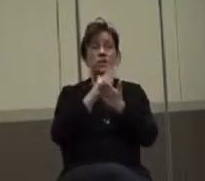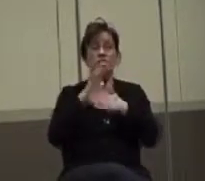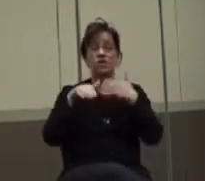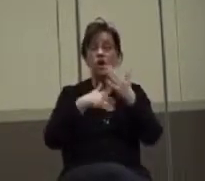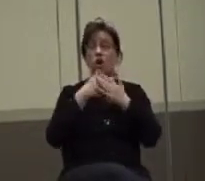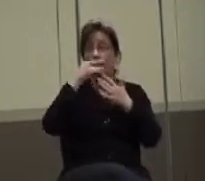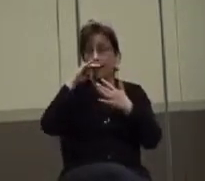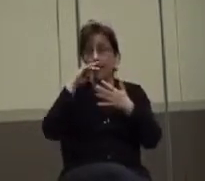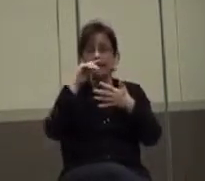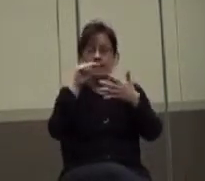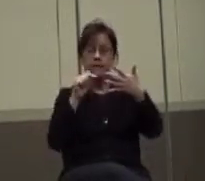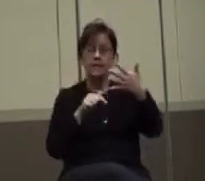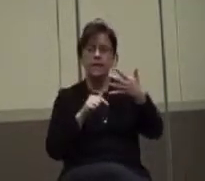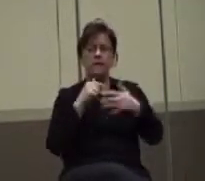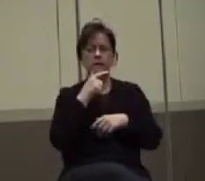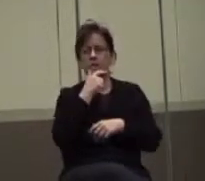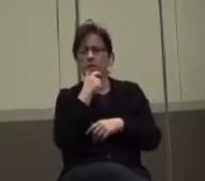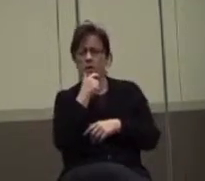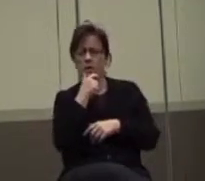What's this kid's decoding level?